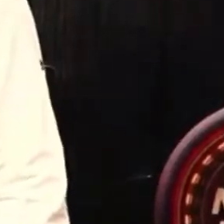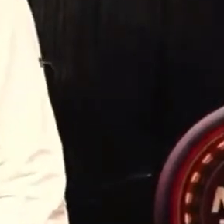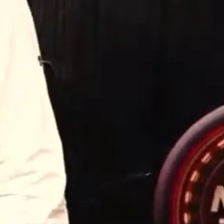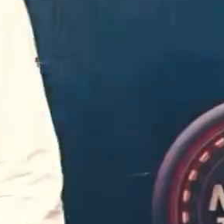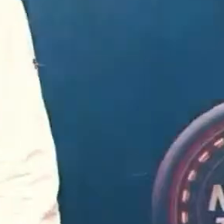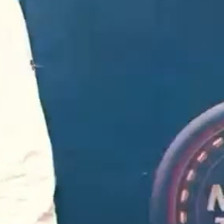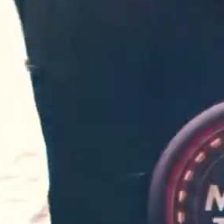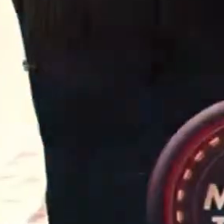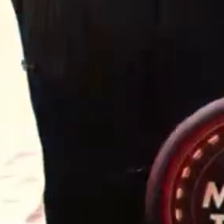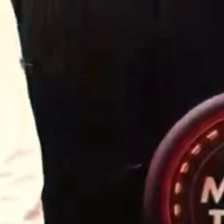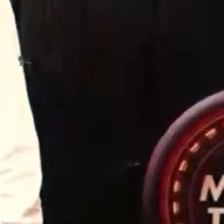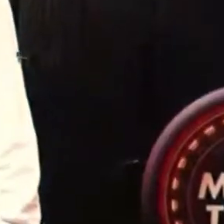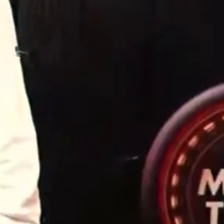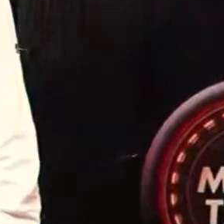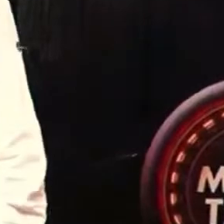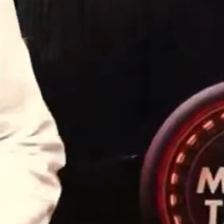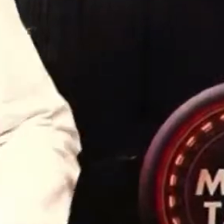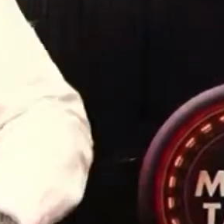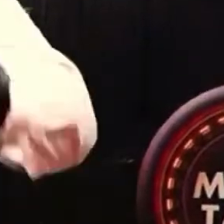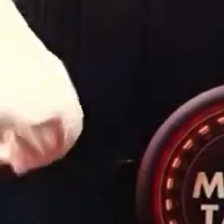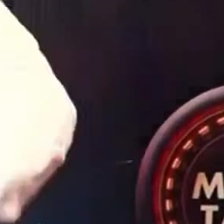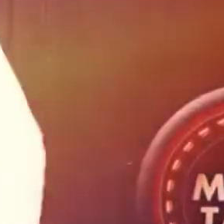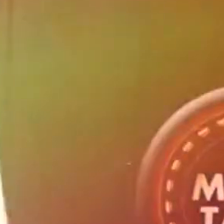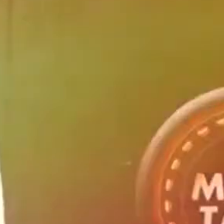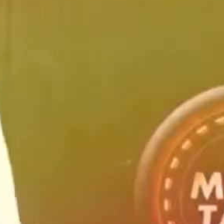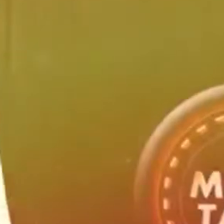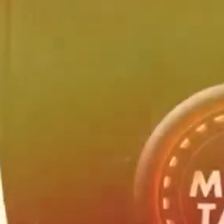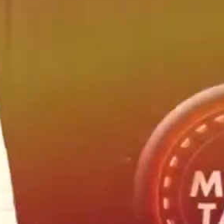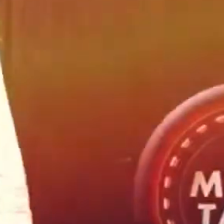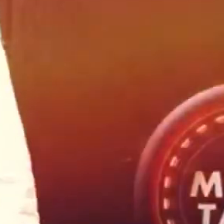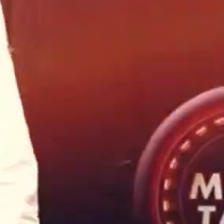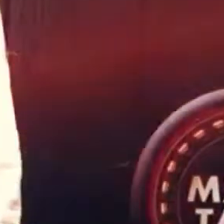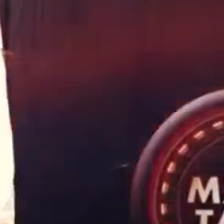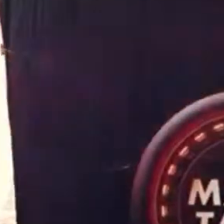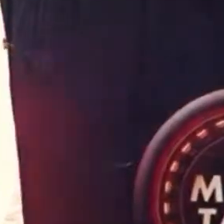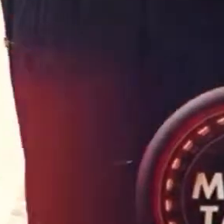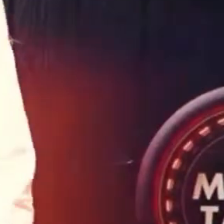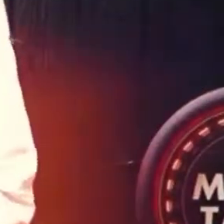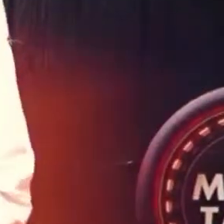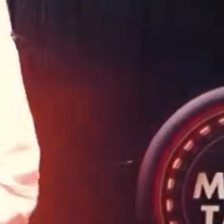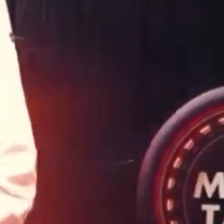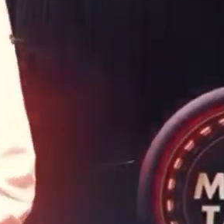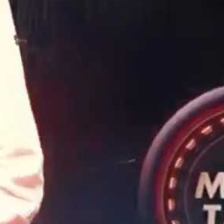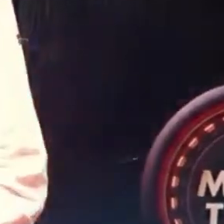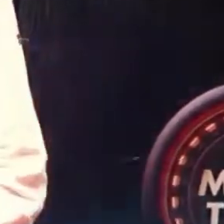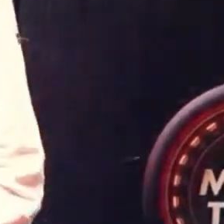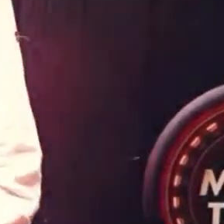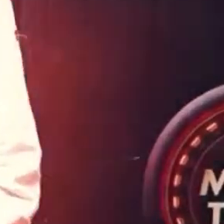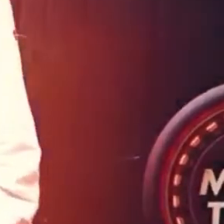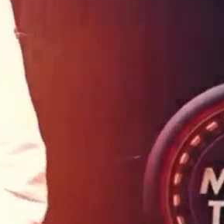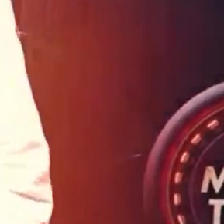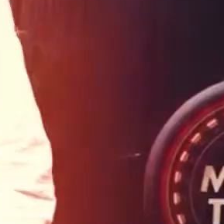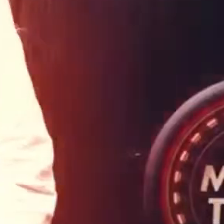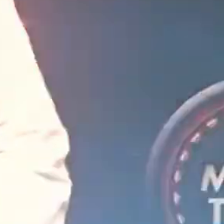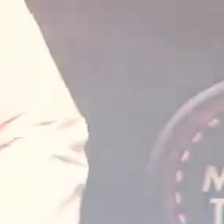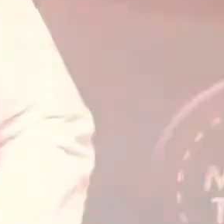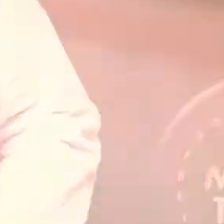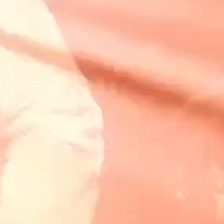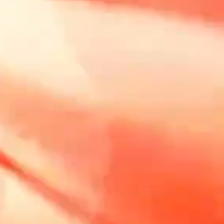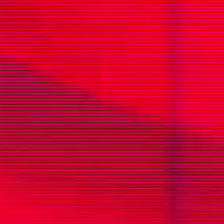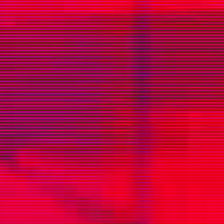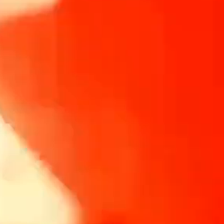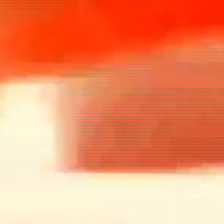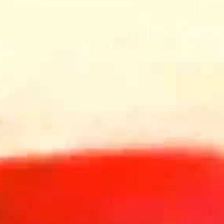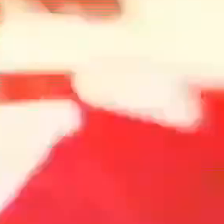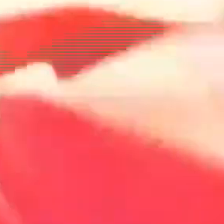sana to the church, Aklaksha. I'm your host, Esther Becky. And my name is DJ Tero. We start you off with a word of prayer and get you started